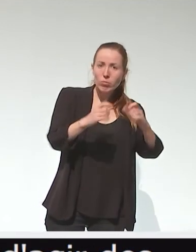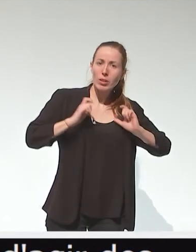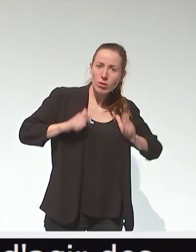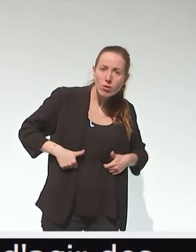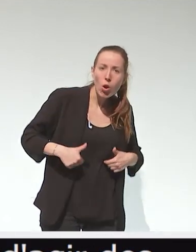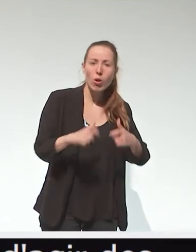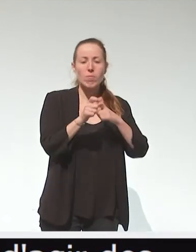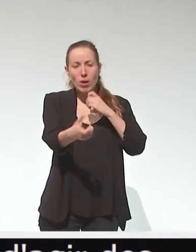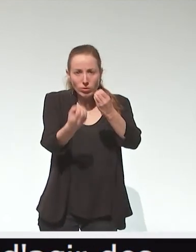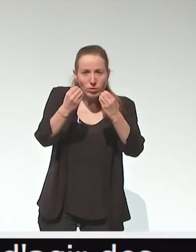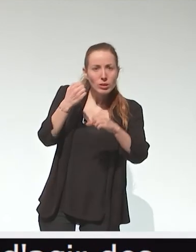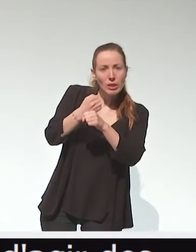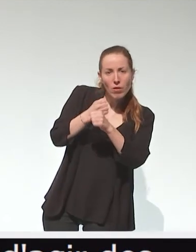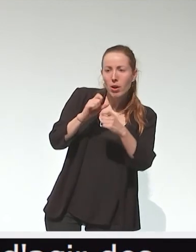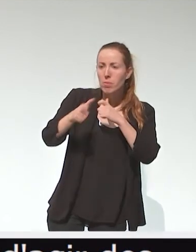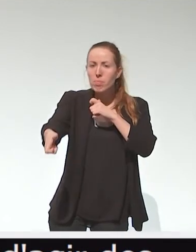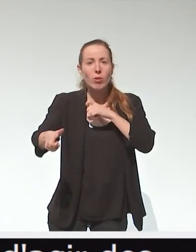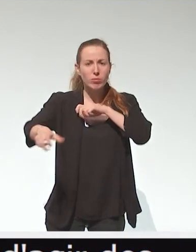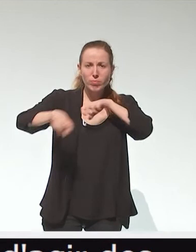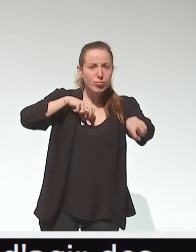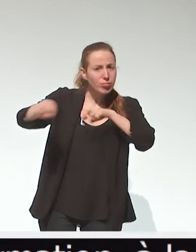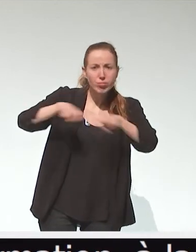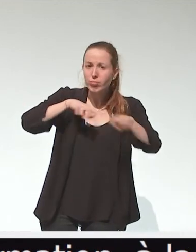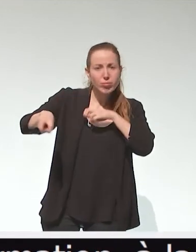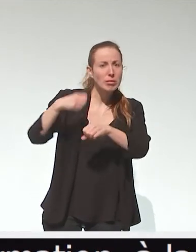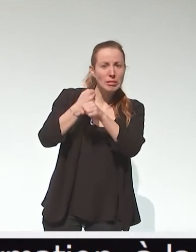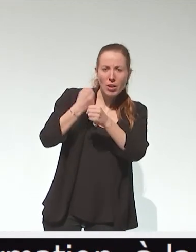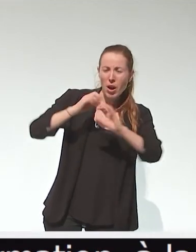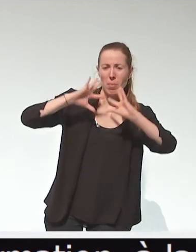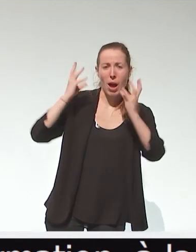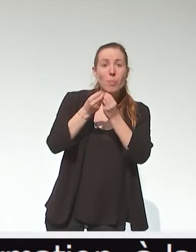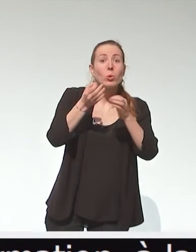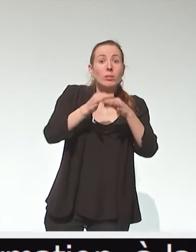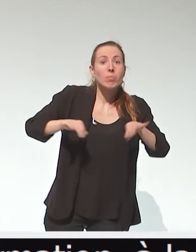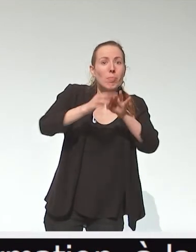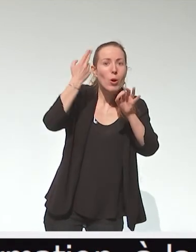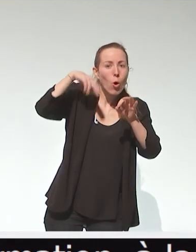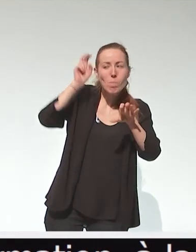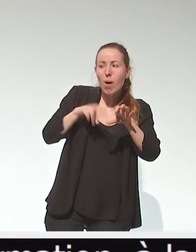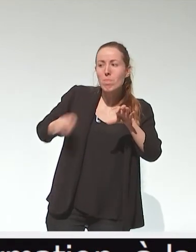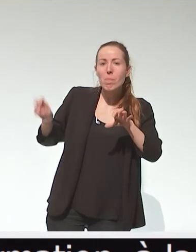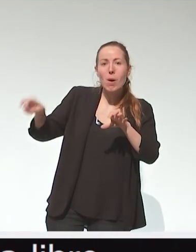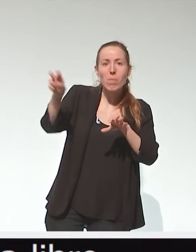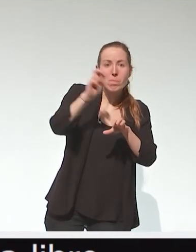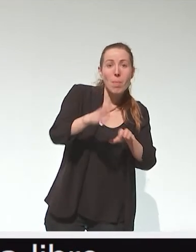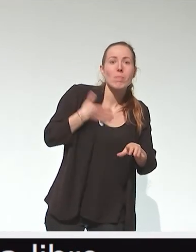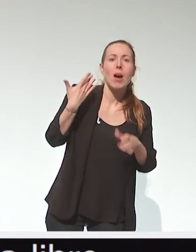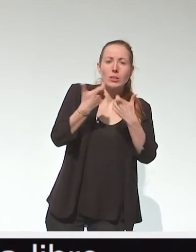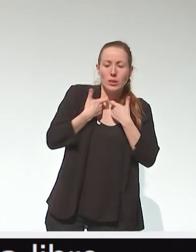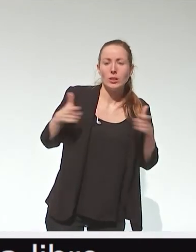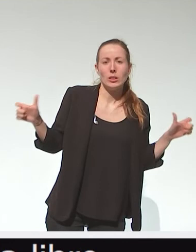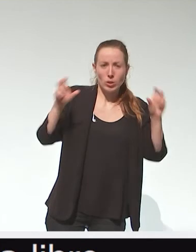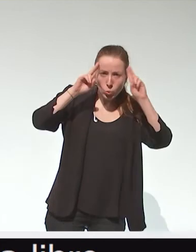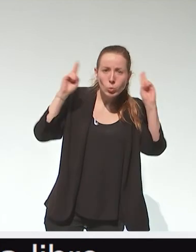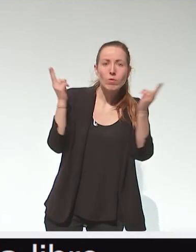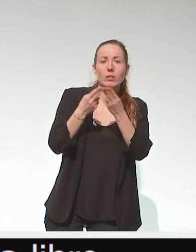training, job training as well, but also free movement, a right that everybody's entitled to, whether in your own